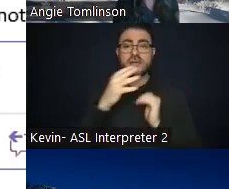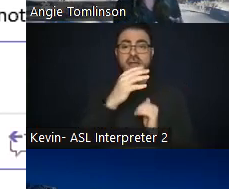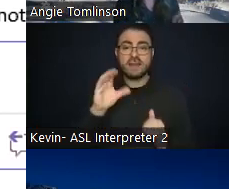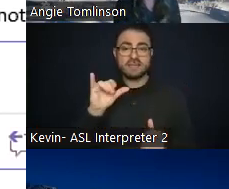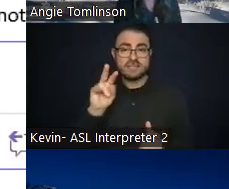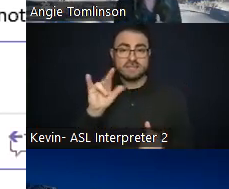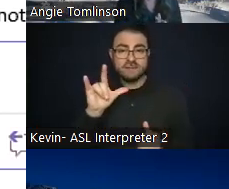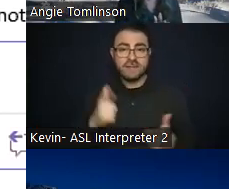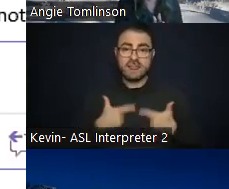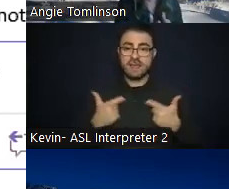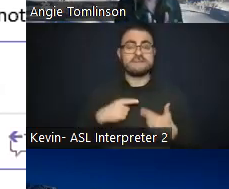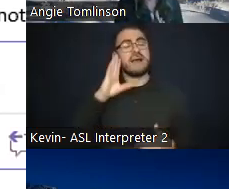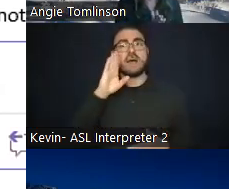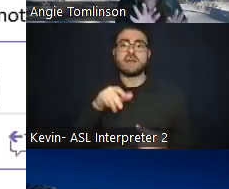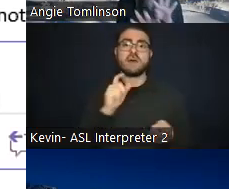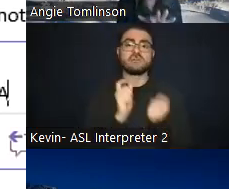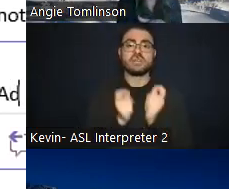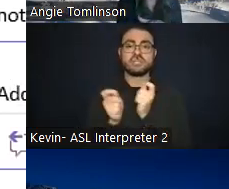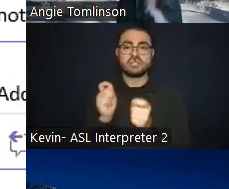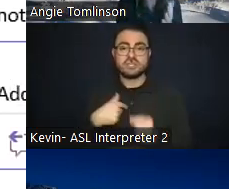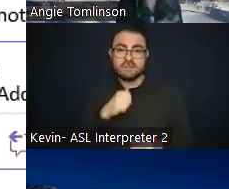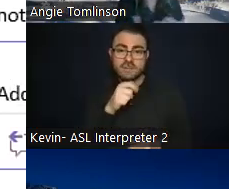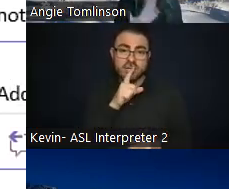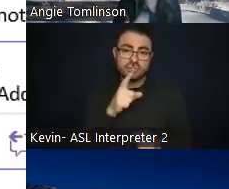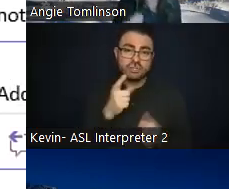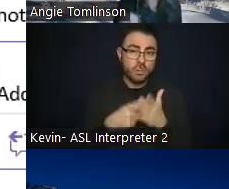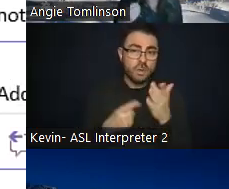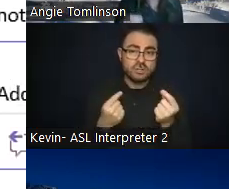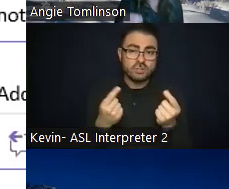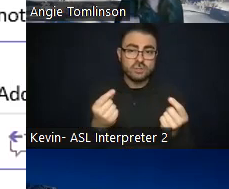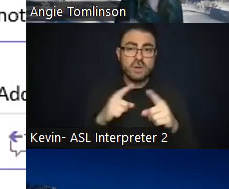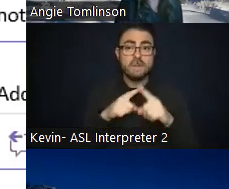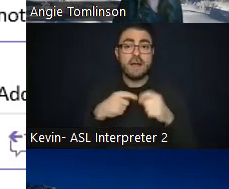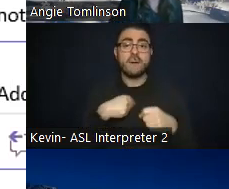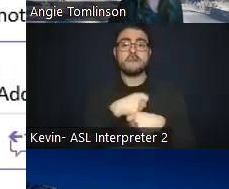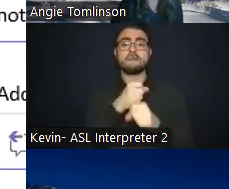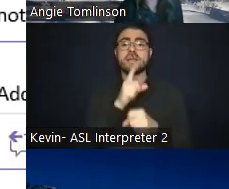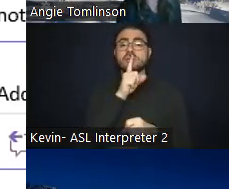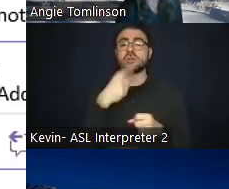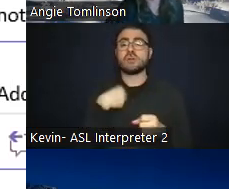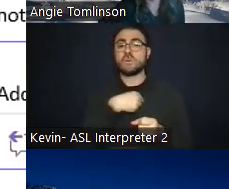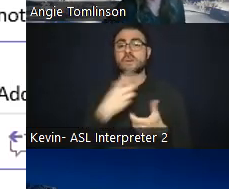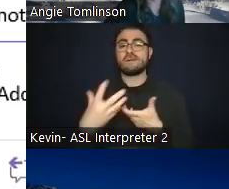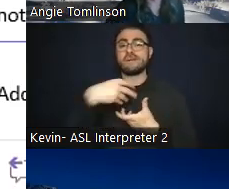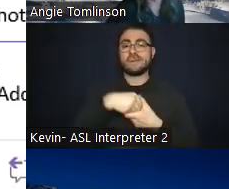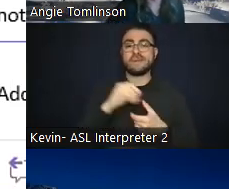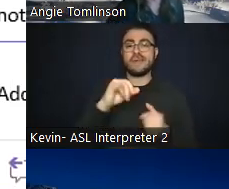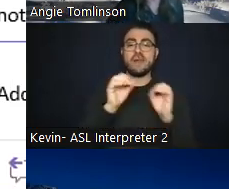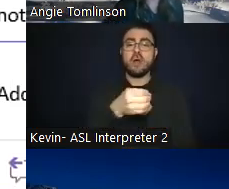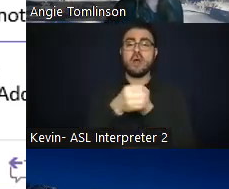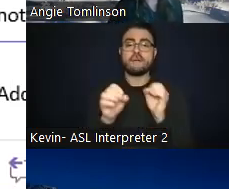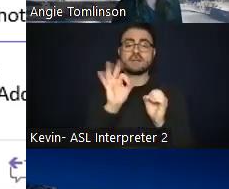they do change very quickly, so I'm not sure what to do with that, but I do want to make sure that we include the Office of Equity and Human Rights. Thank you.